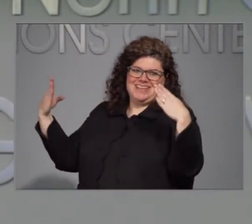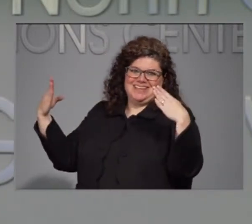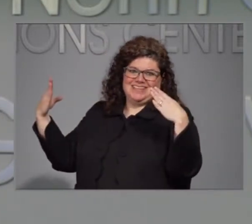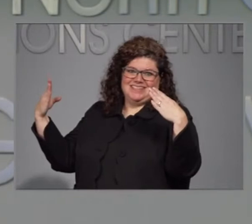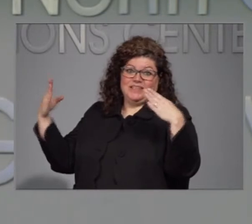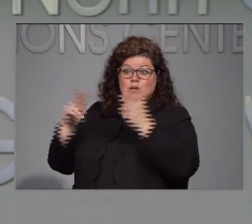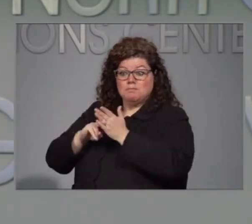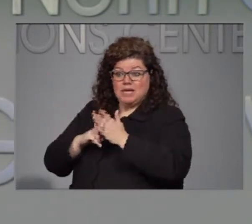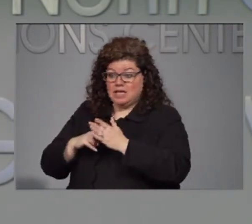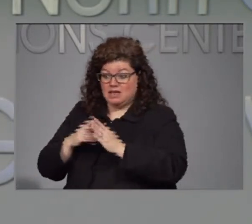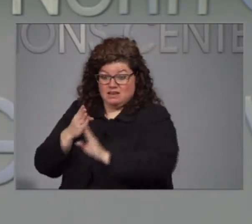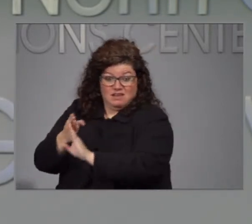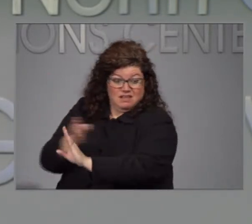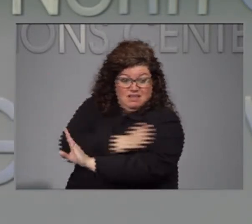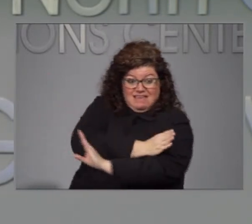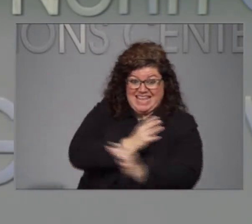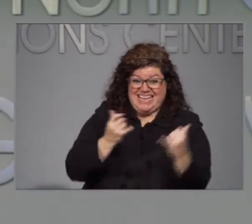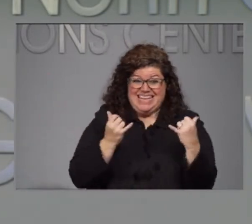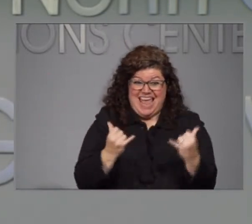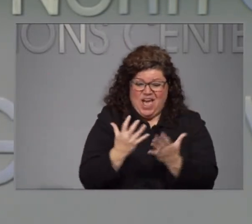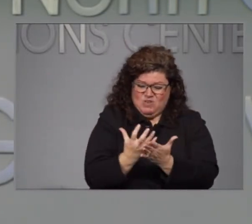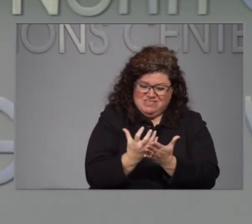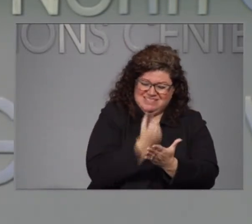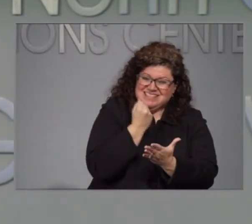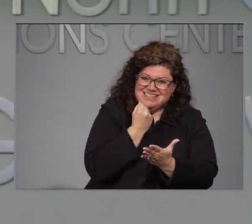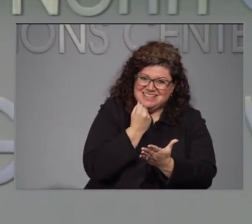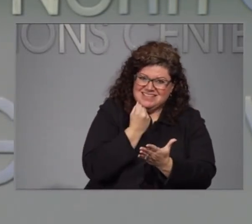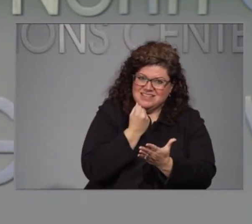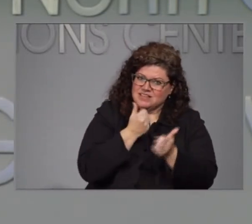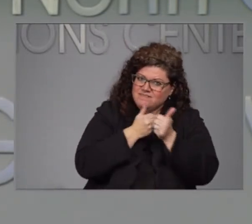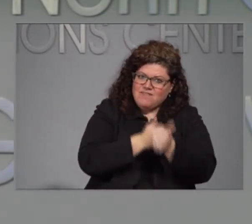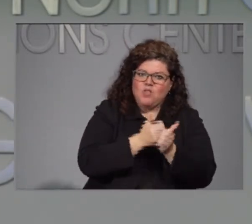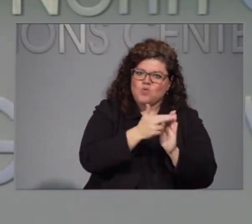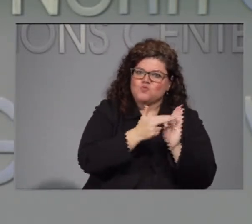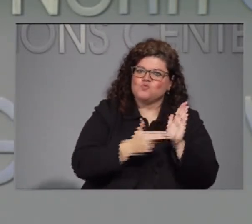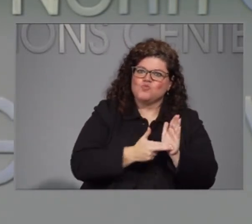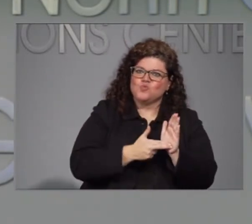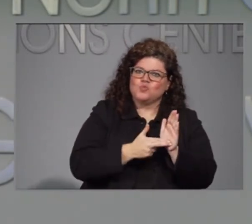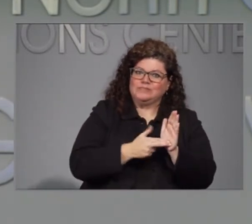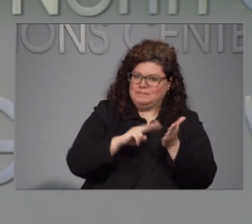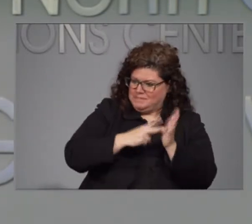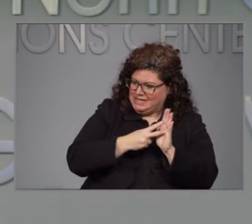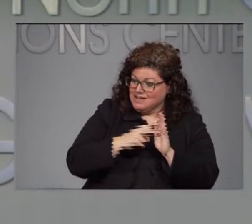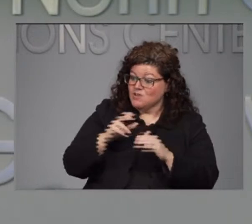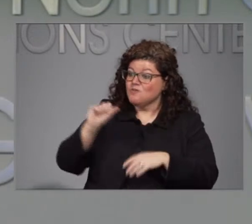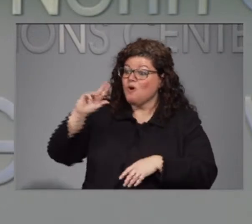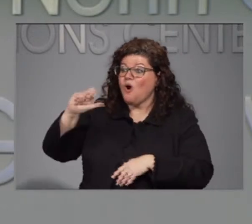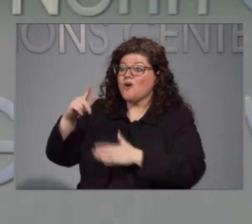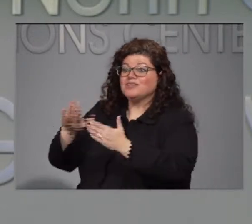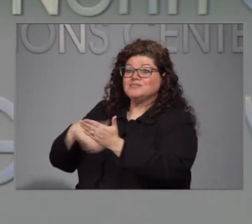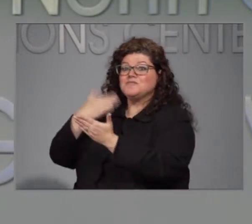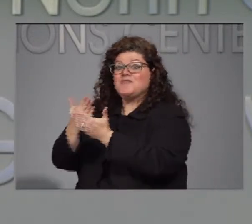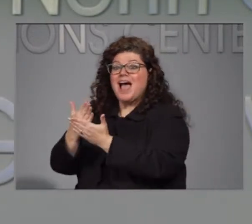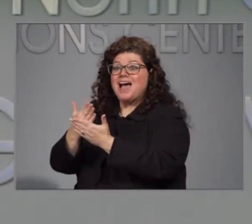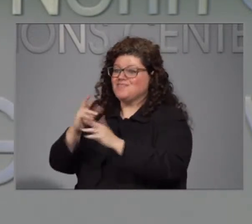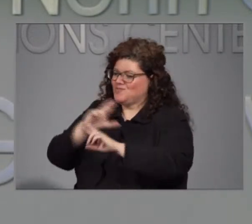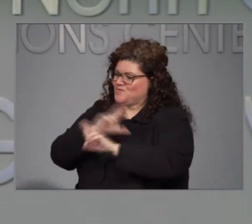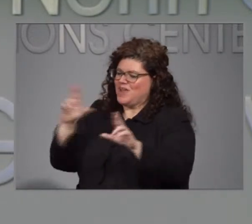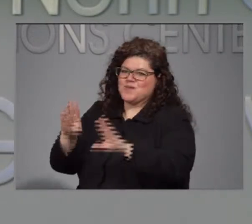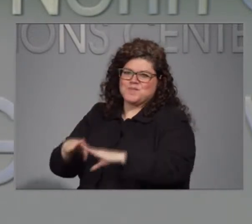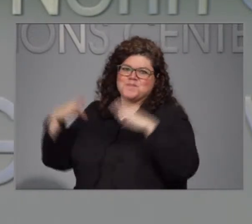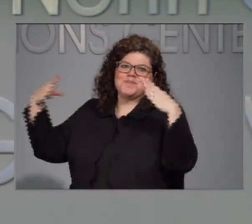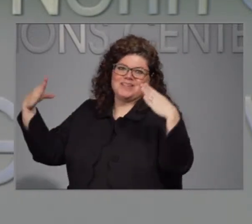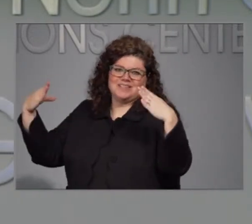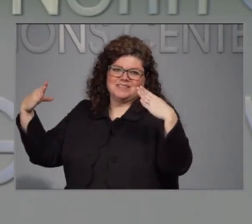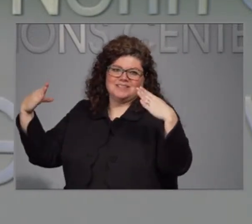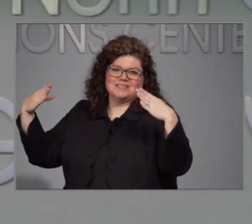do now will make that happen safely. I know people are tired of this virus. It's been